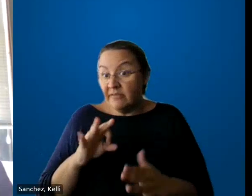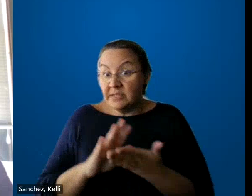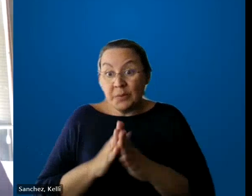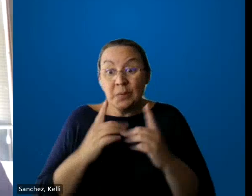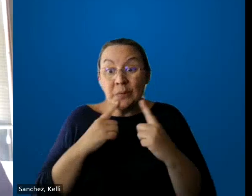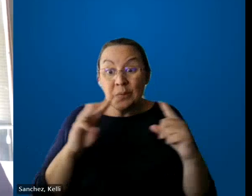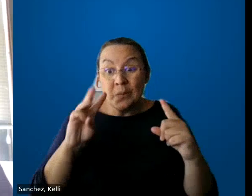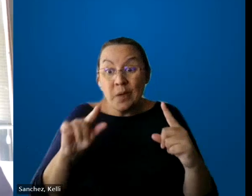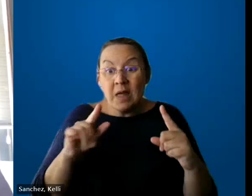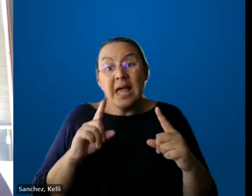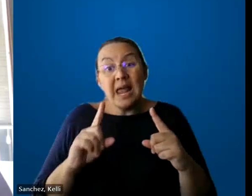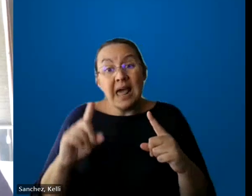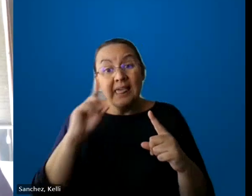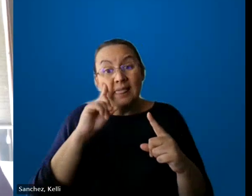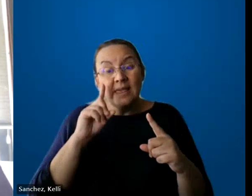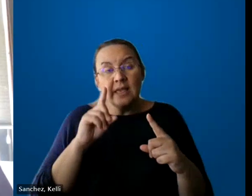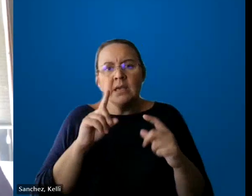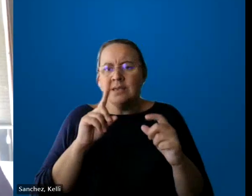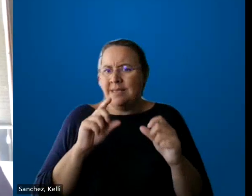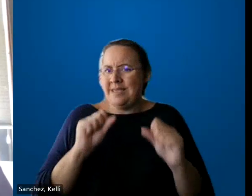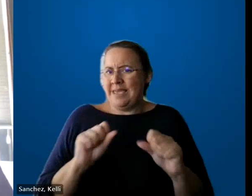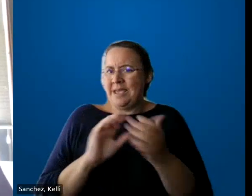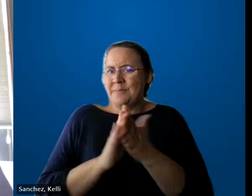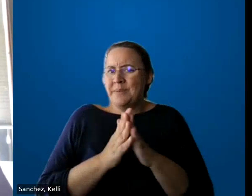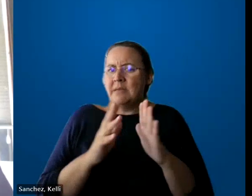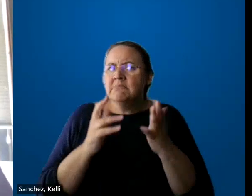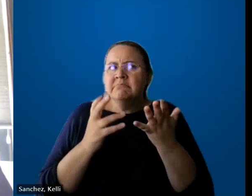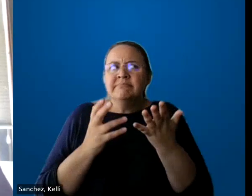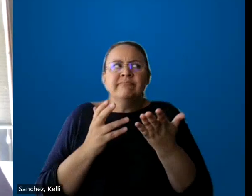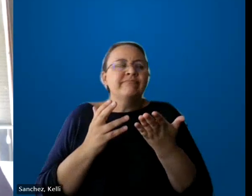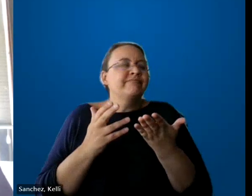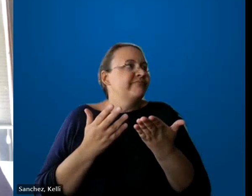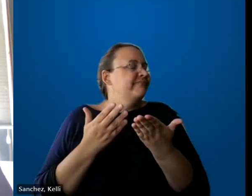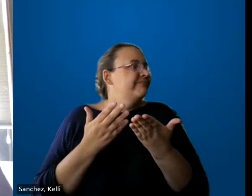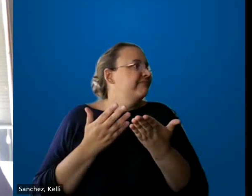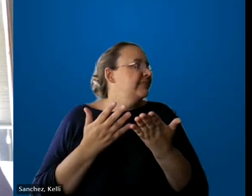that it can be one of the many pieces we need to really